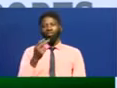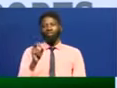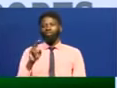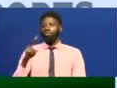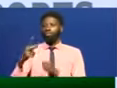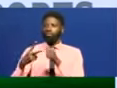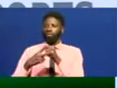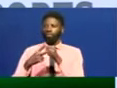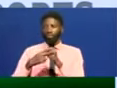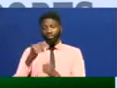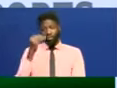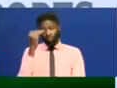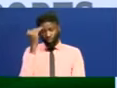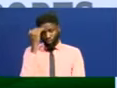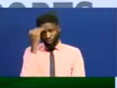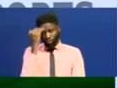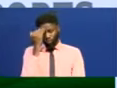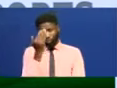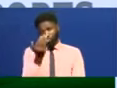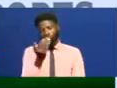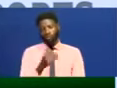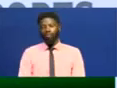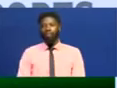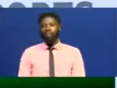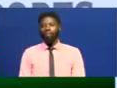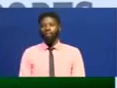2027. You know, when